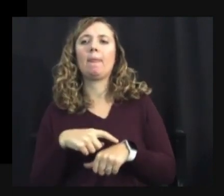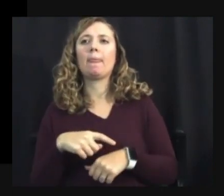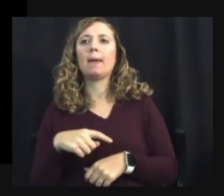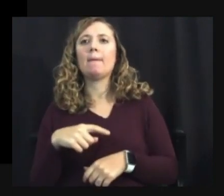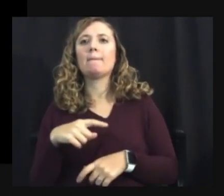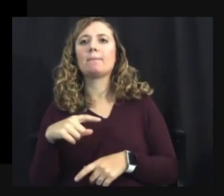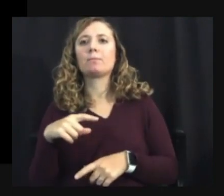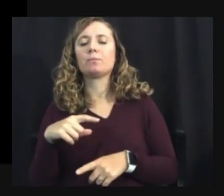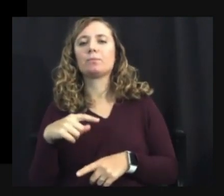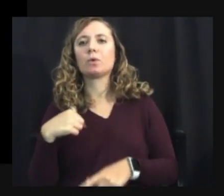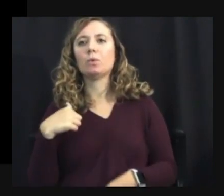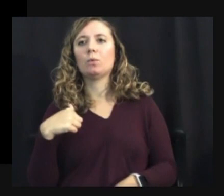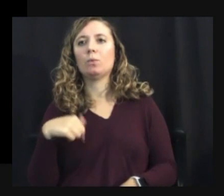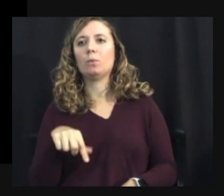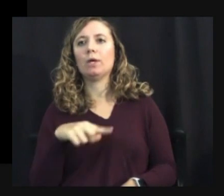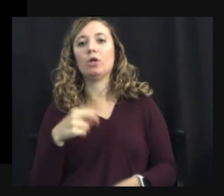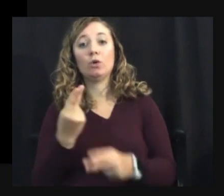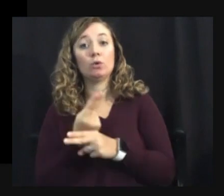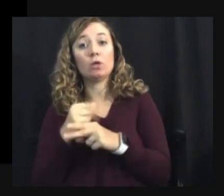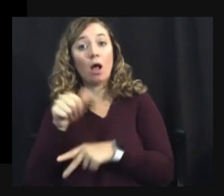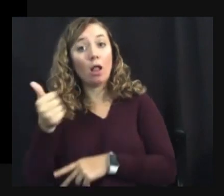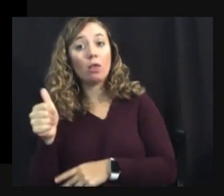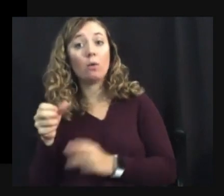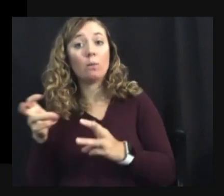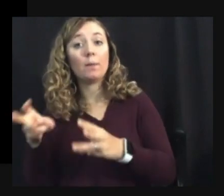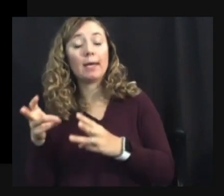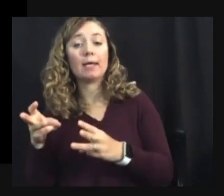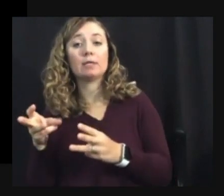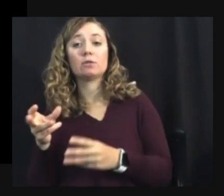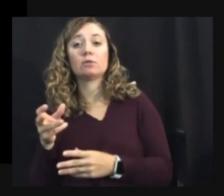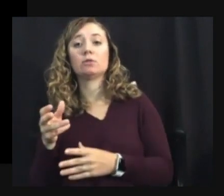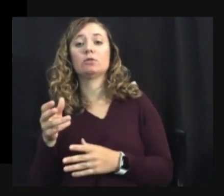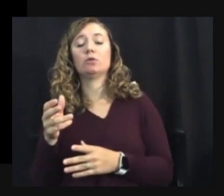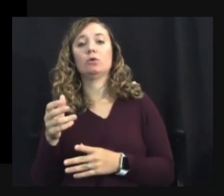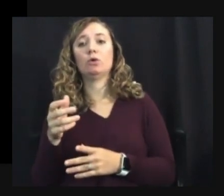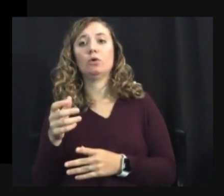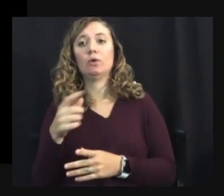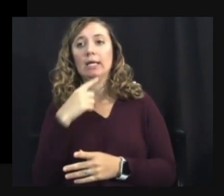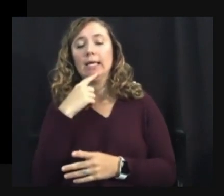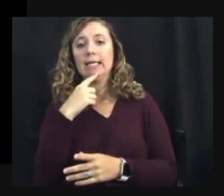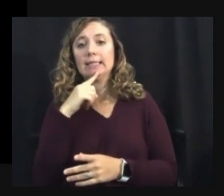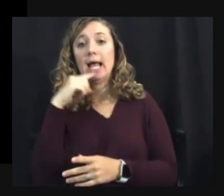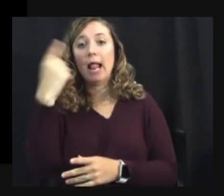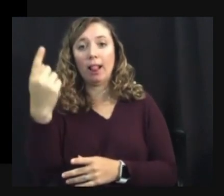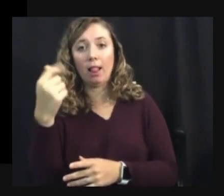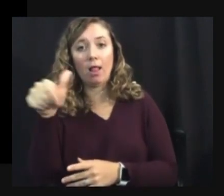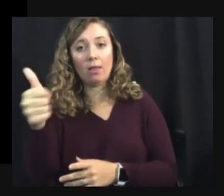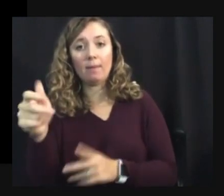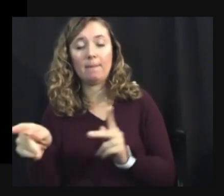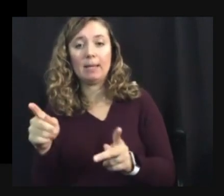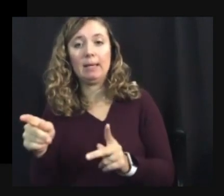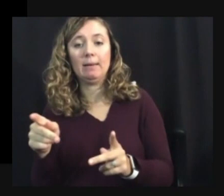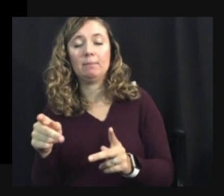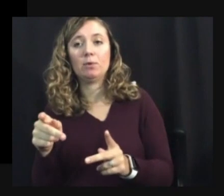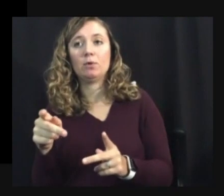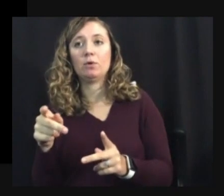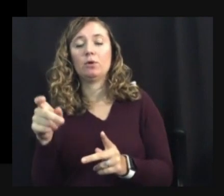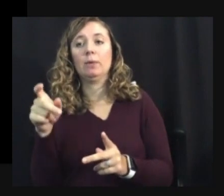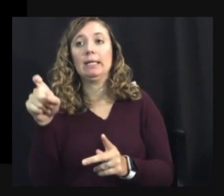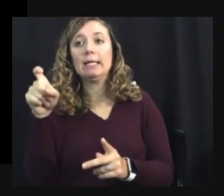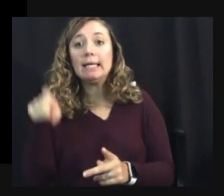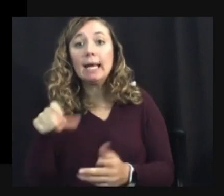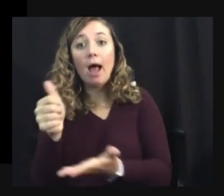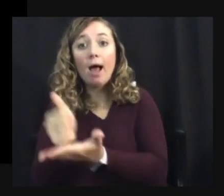so we use the other channels of communication to really tell others, asking for help, or I'm not clear